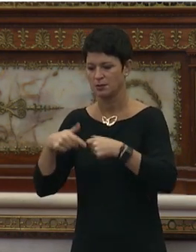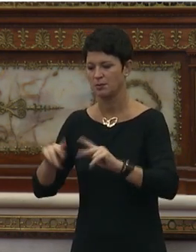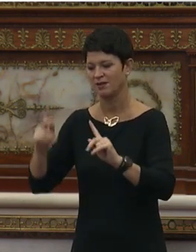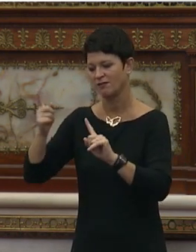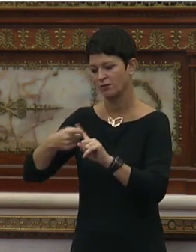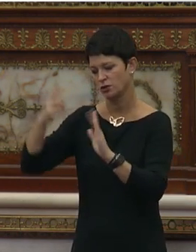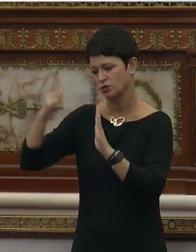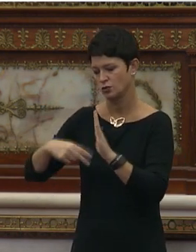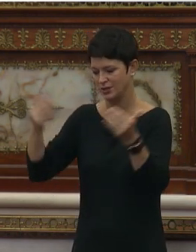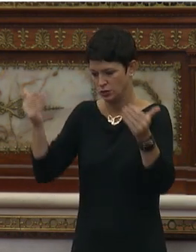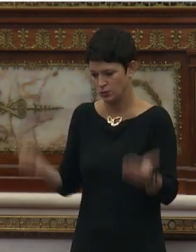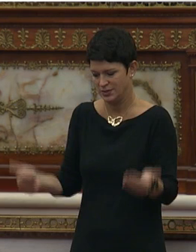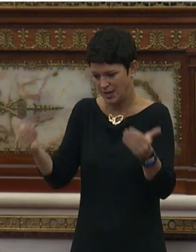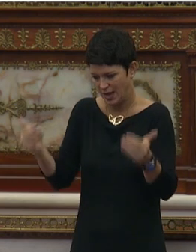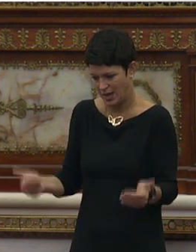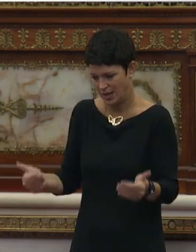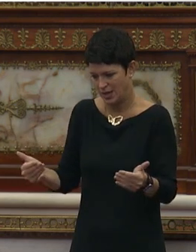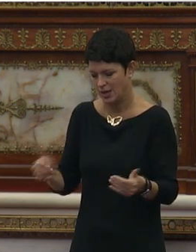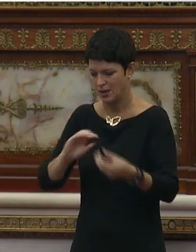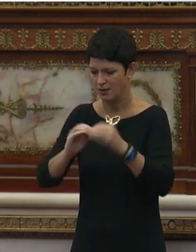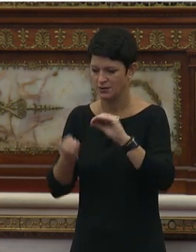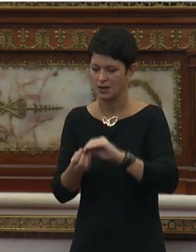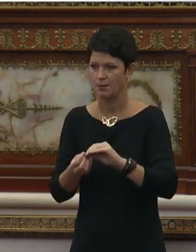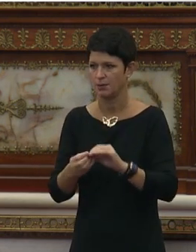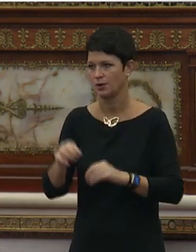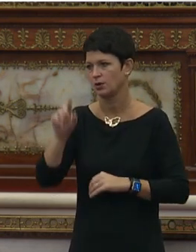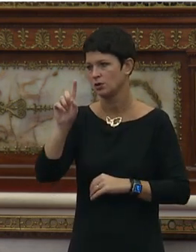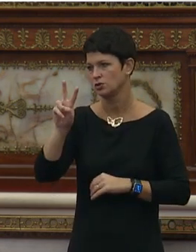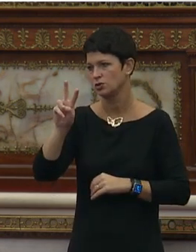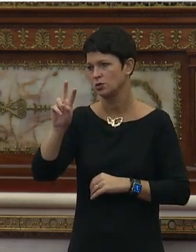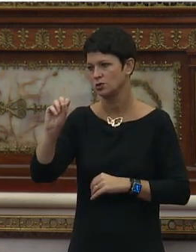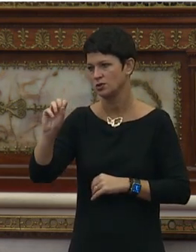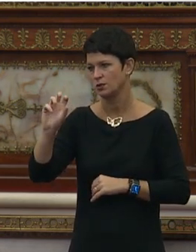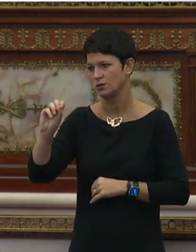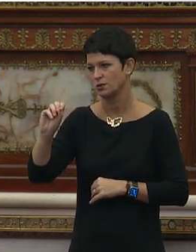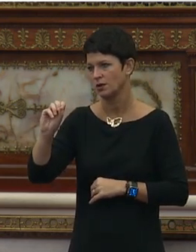to permit the reading this day of Bill Number